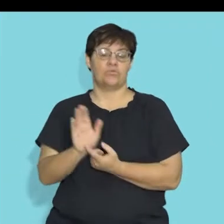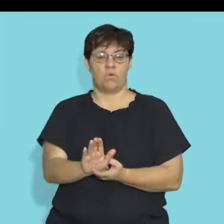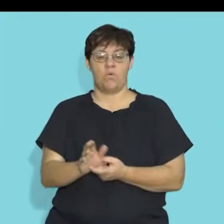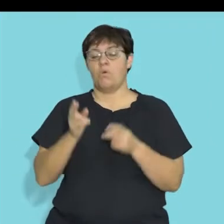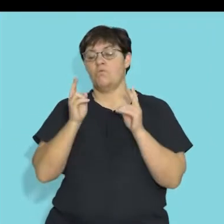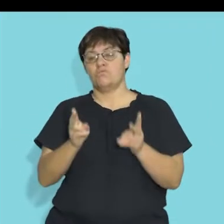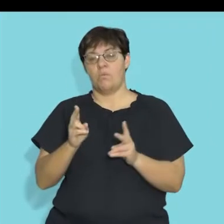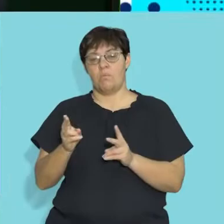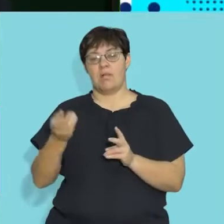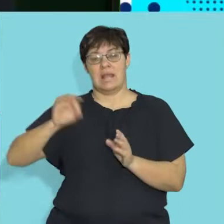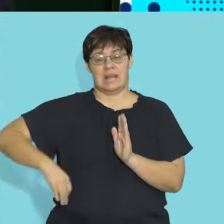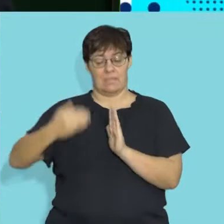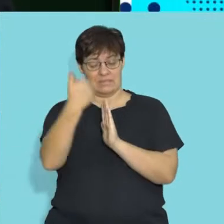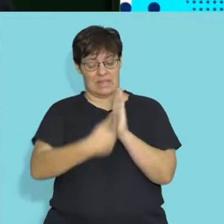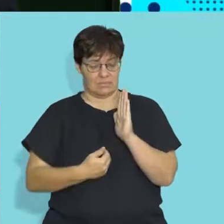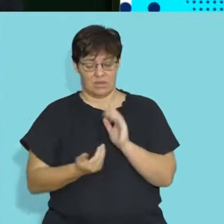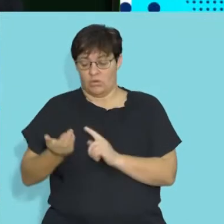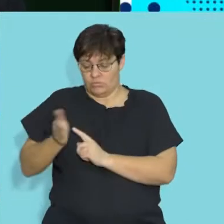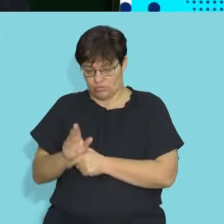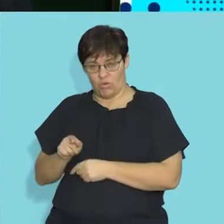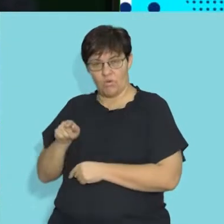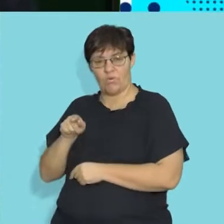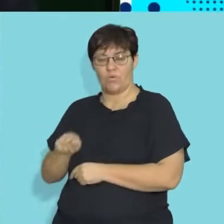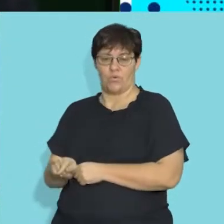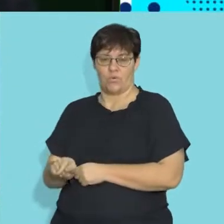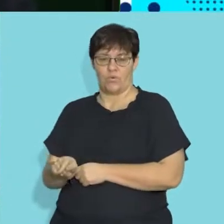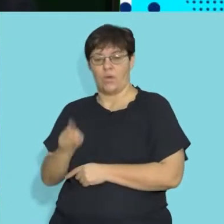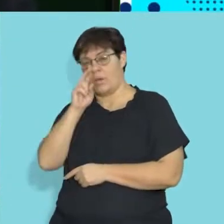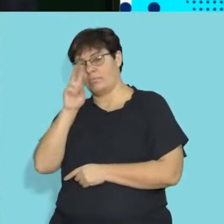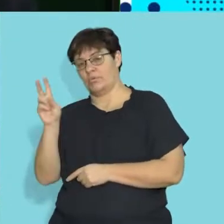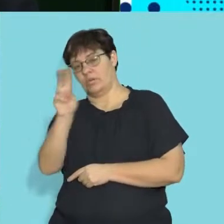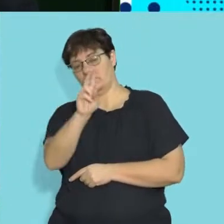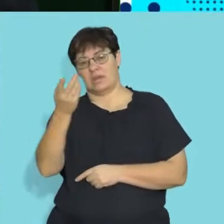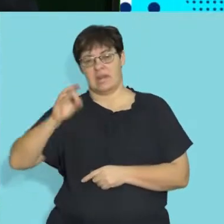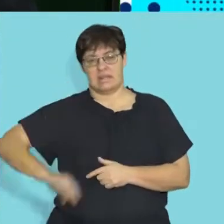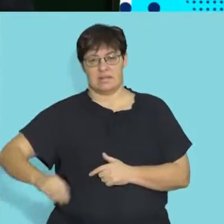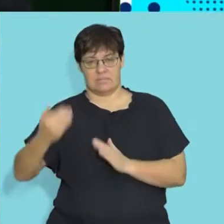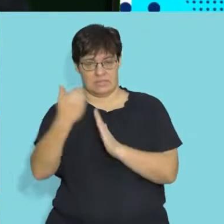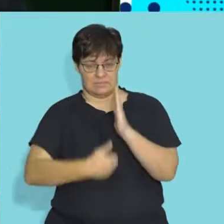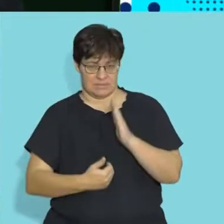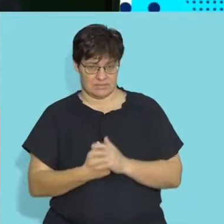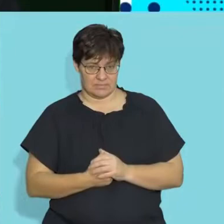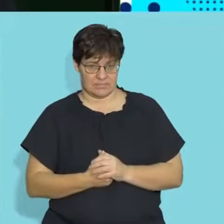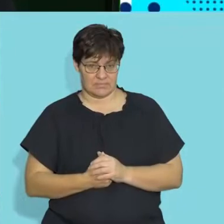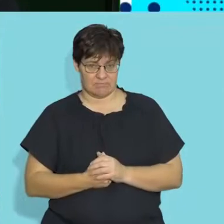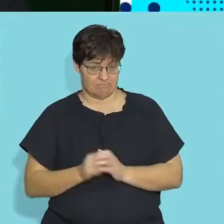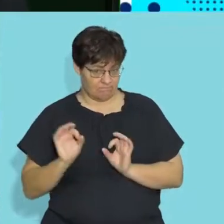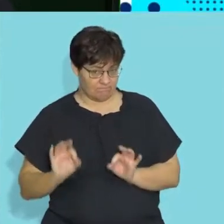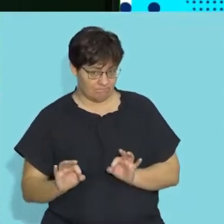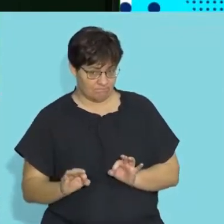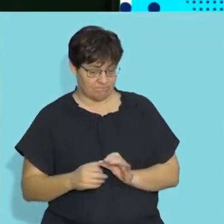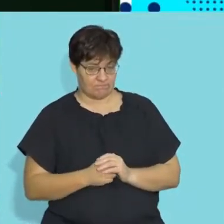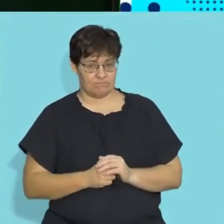normal income statement will appear in my projected income statement. Got it?